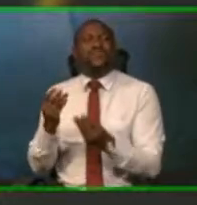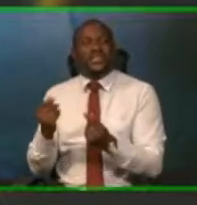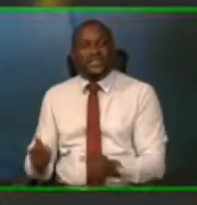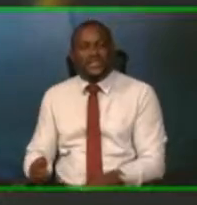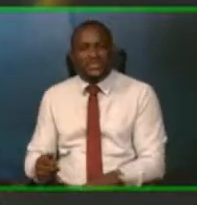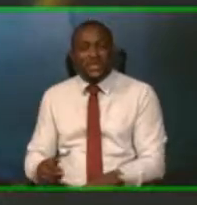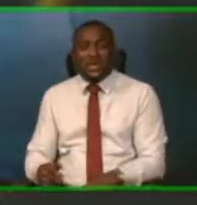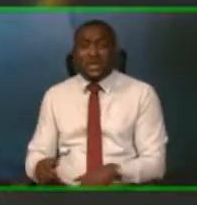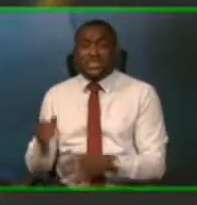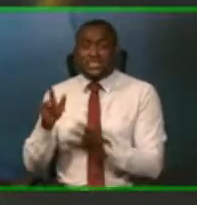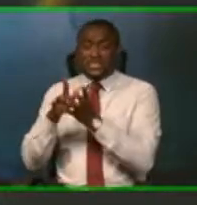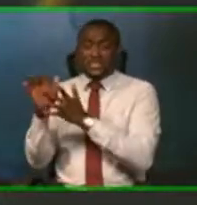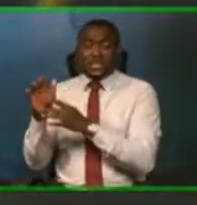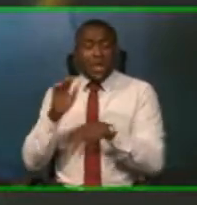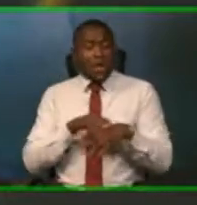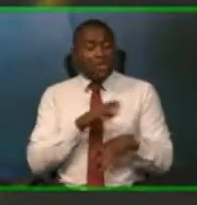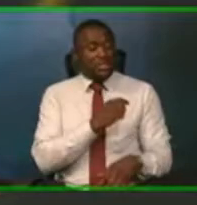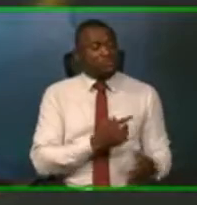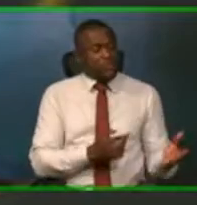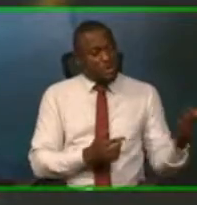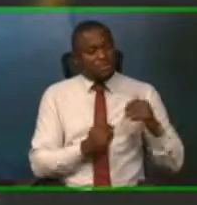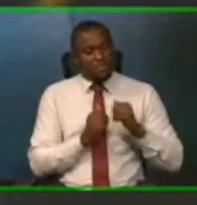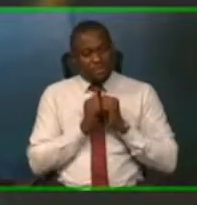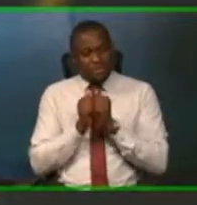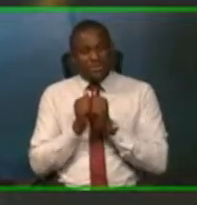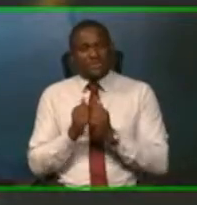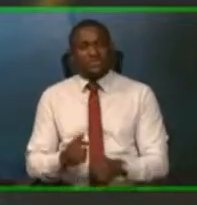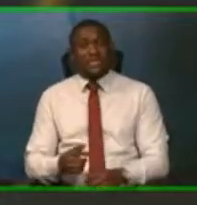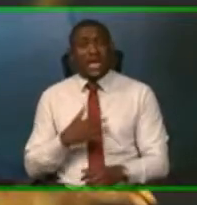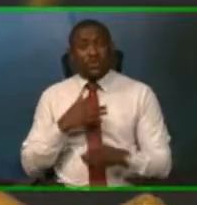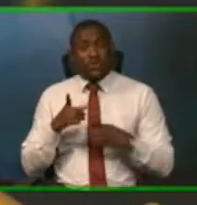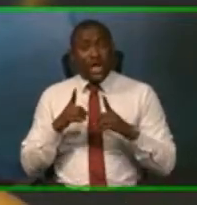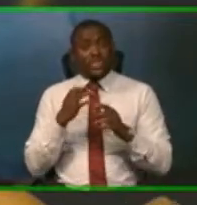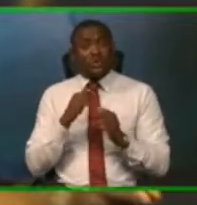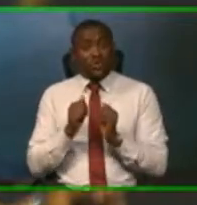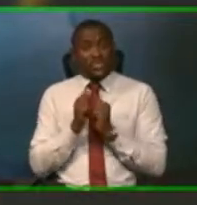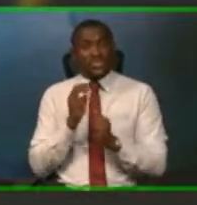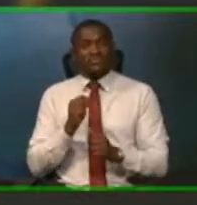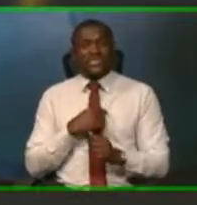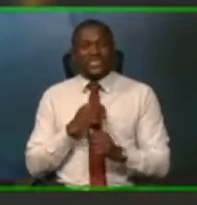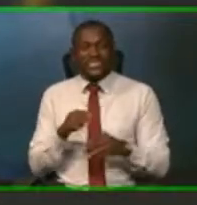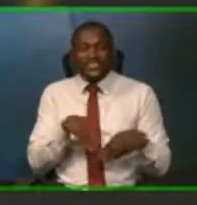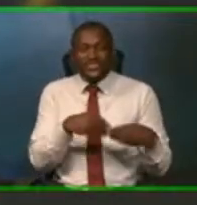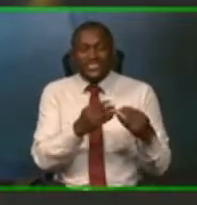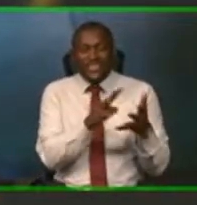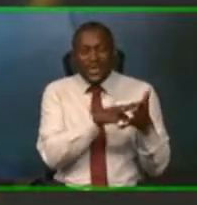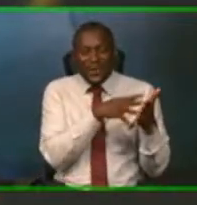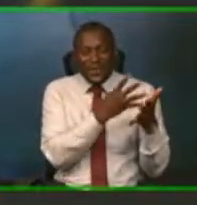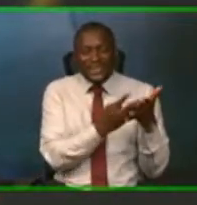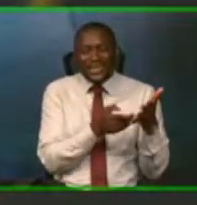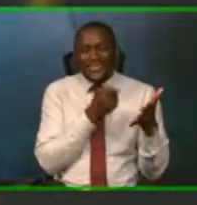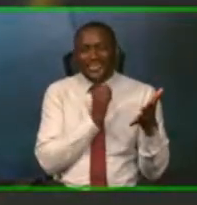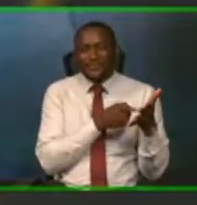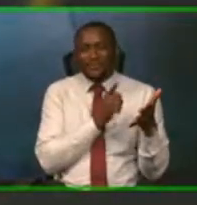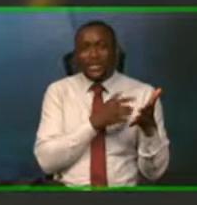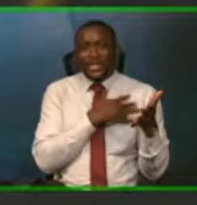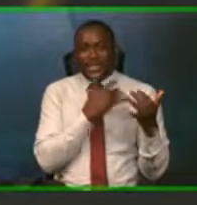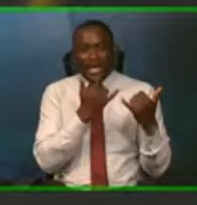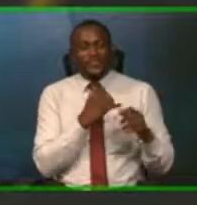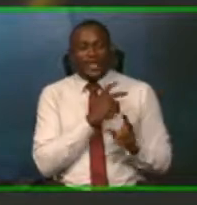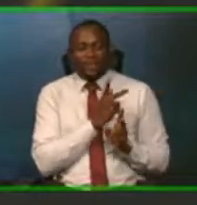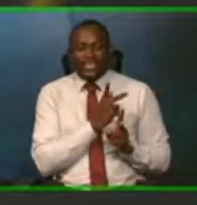him. And while they were with him, he introduced a spiritual pattern. Now the apostles had kept this pattern,